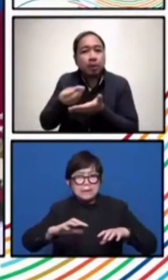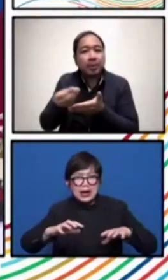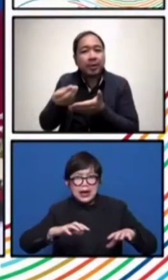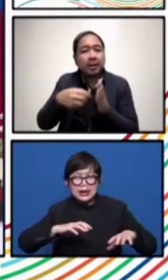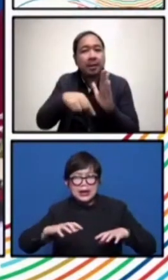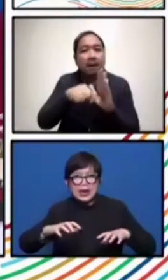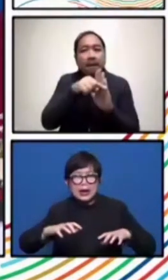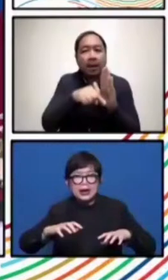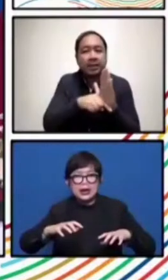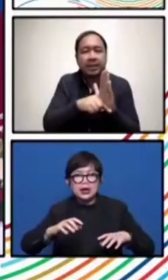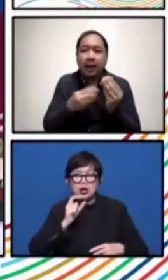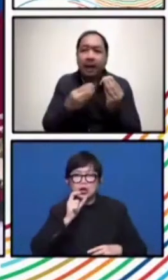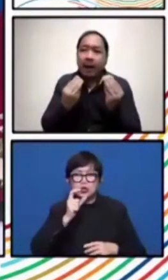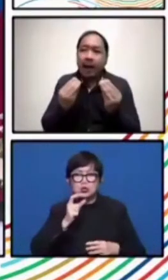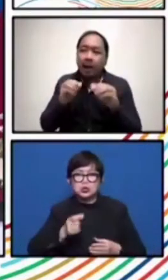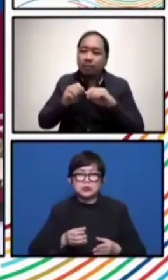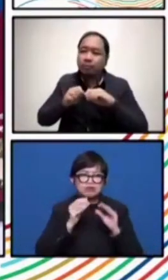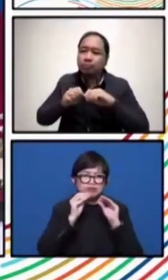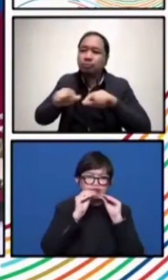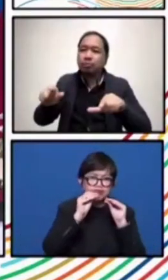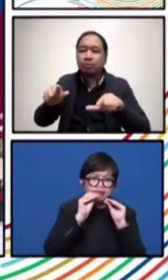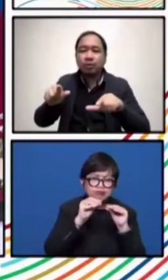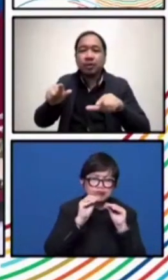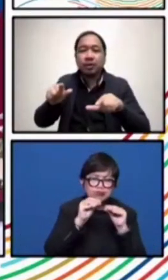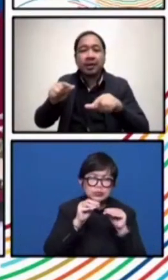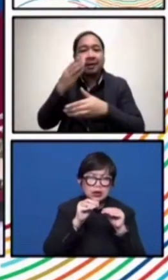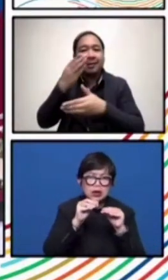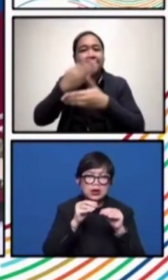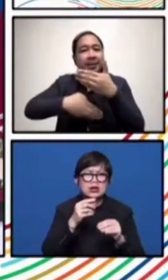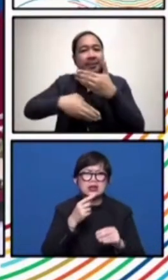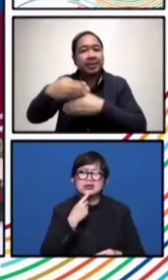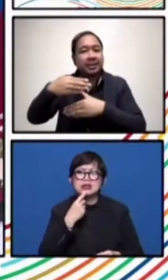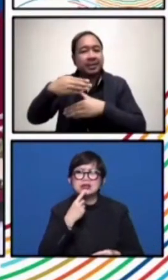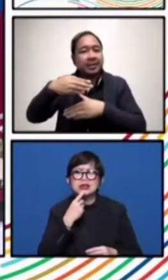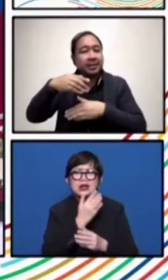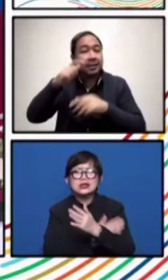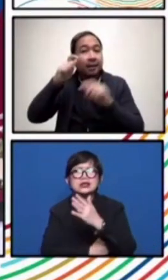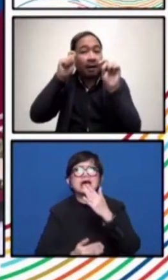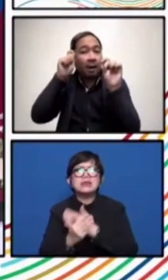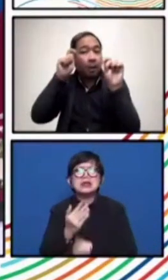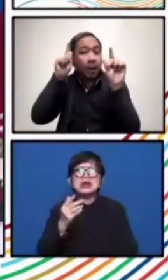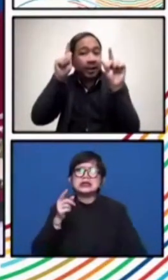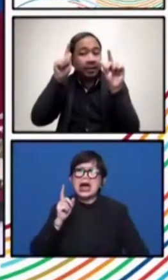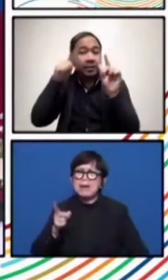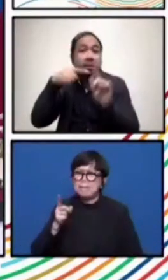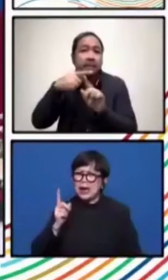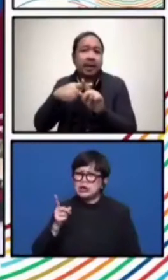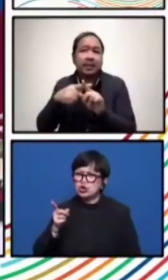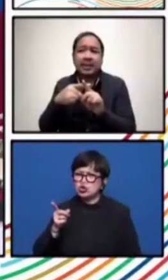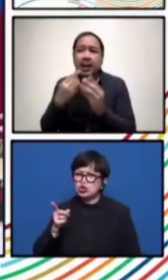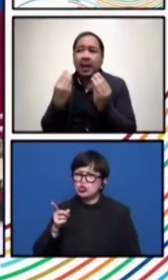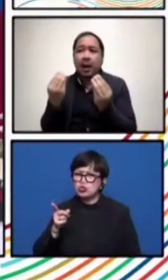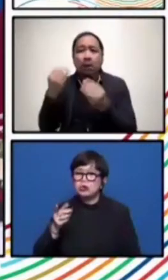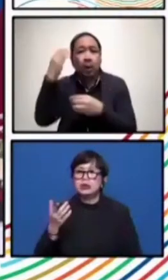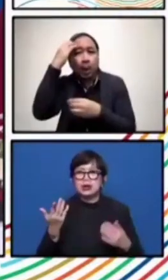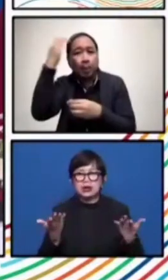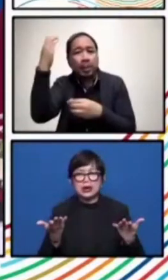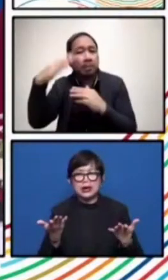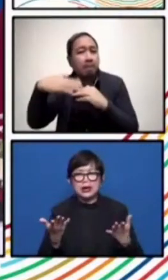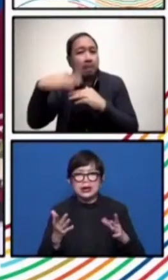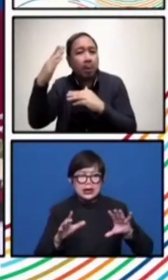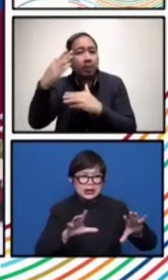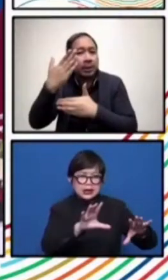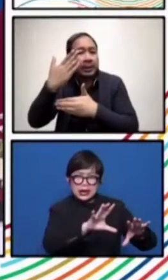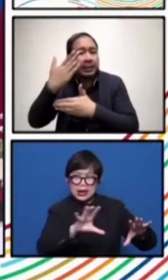disability inclusions and also what's the criteria and measure can government put in place to make